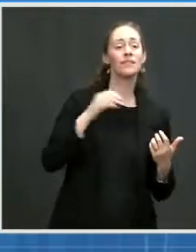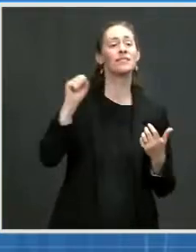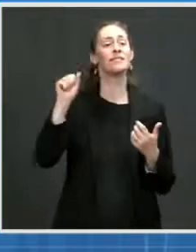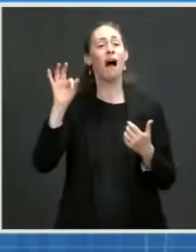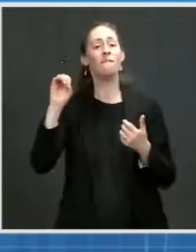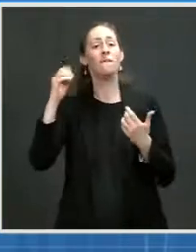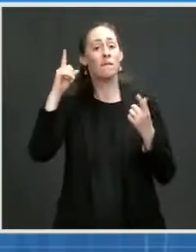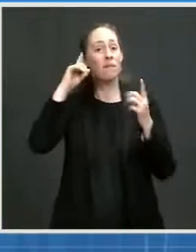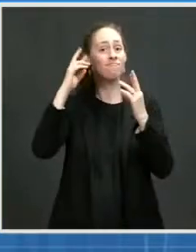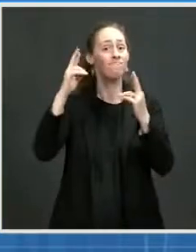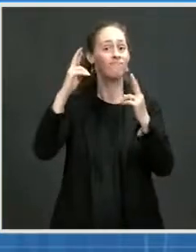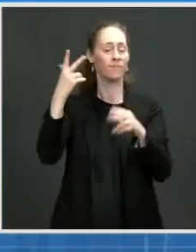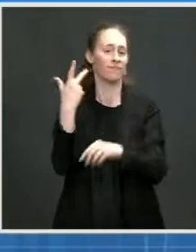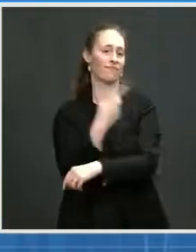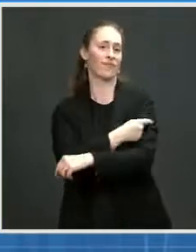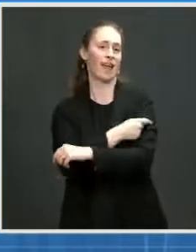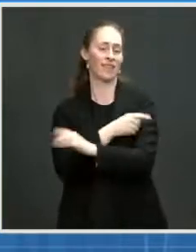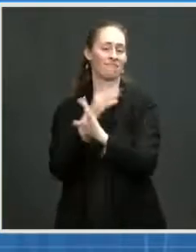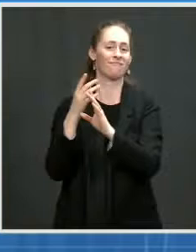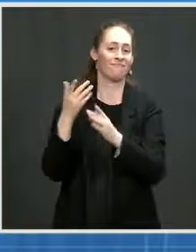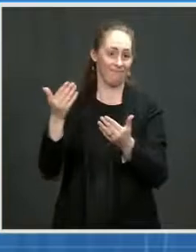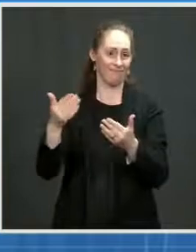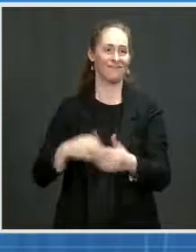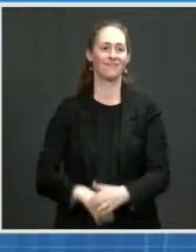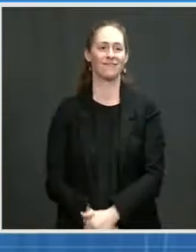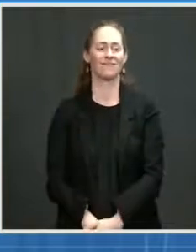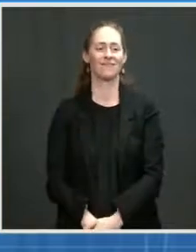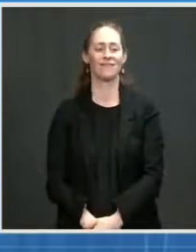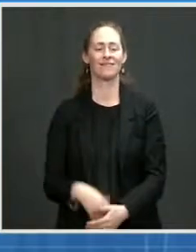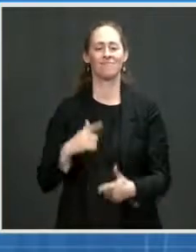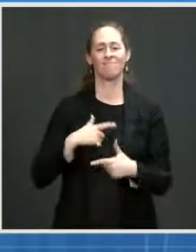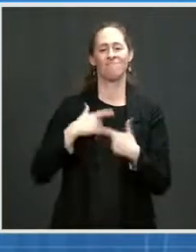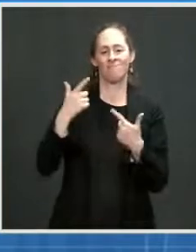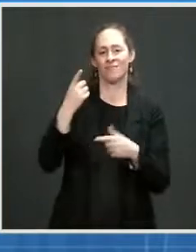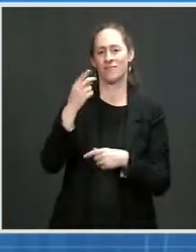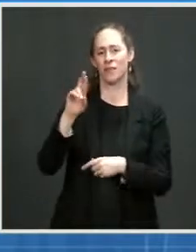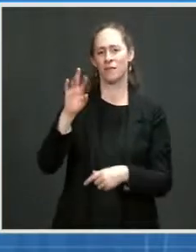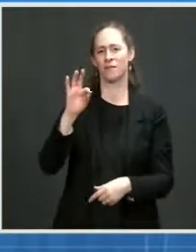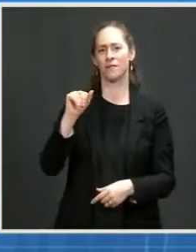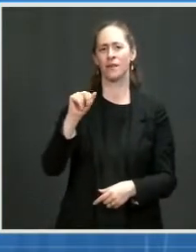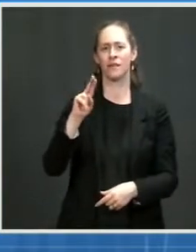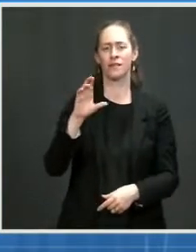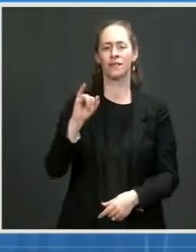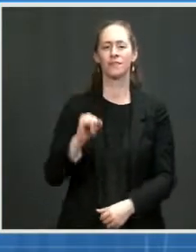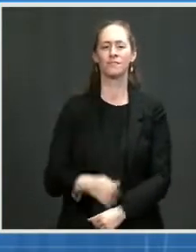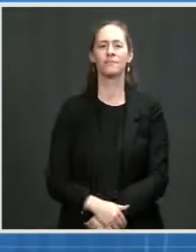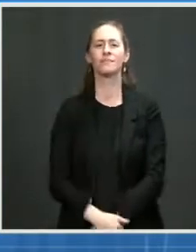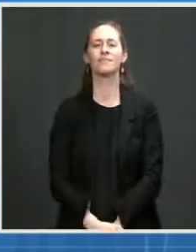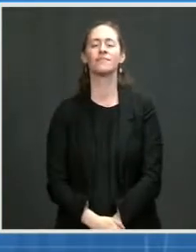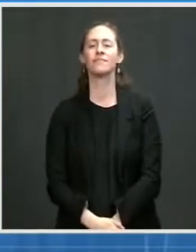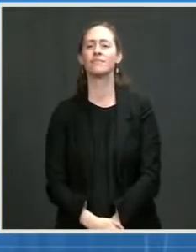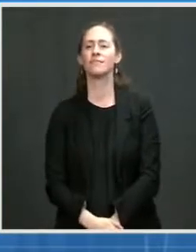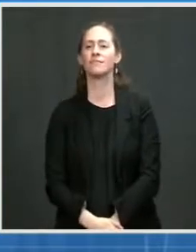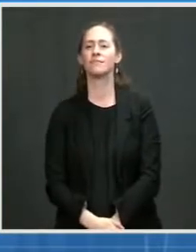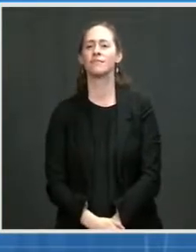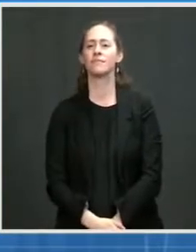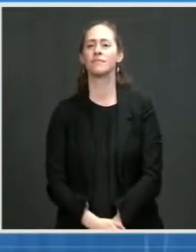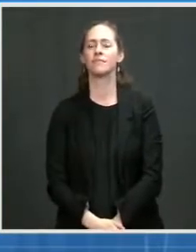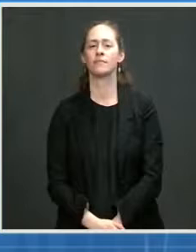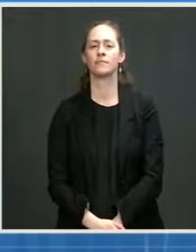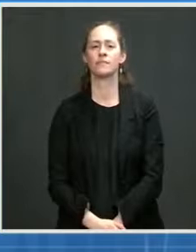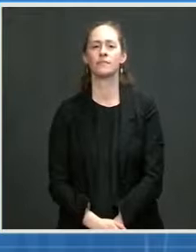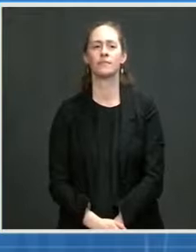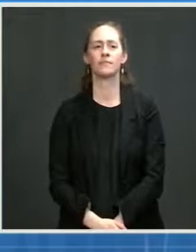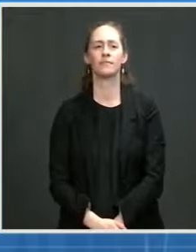weekend. Thank you. I'll now turn things over to Dr. Fauci. Thank you very much, Dr. Walensky. So let me just talk a little